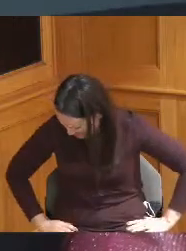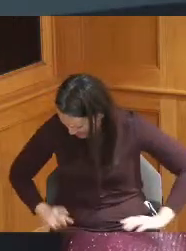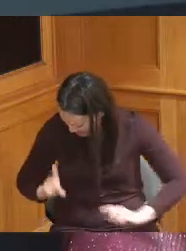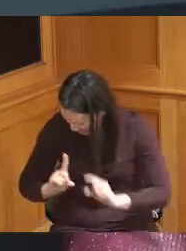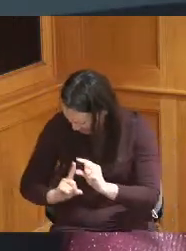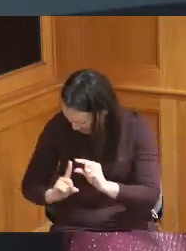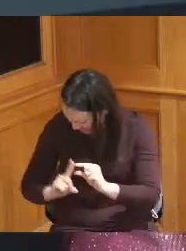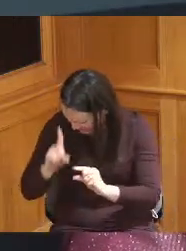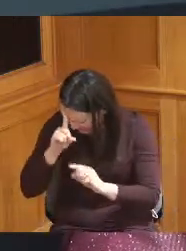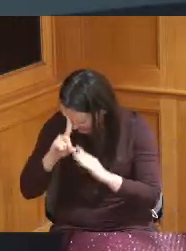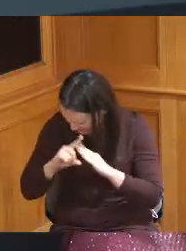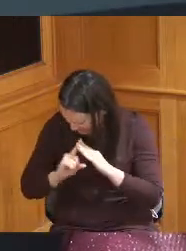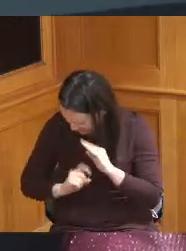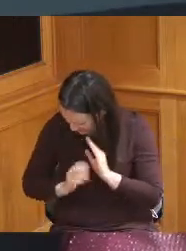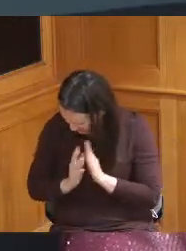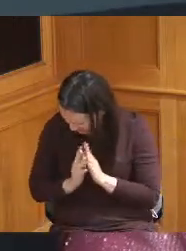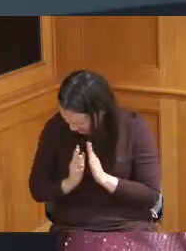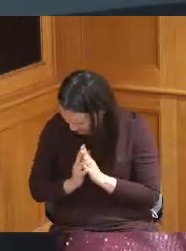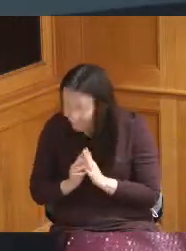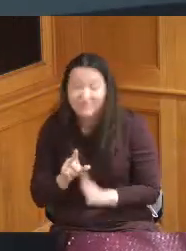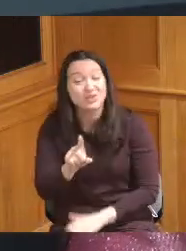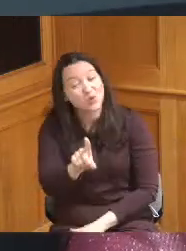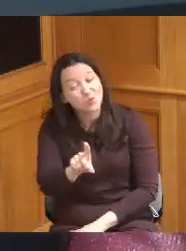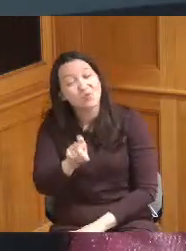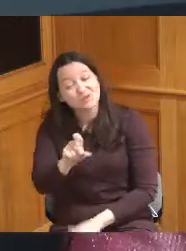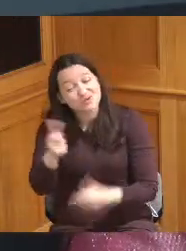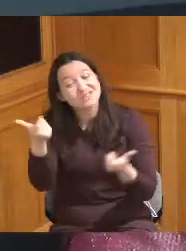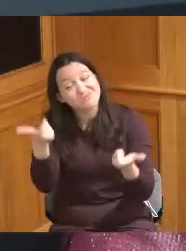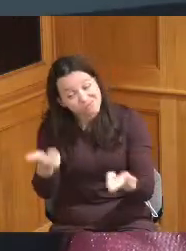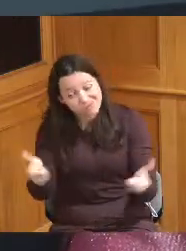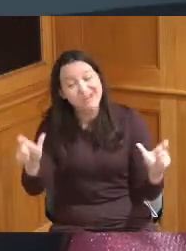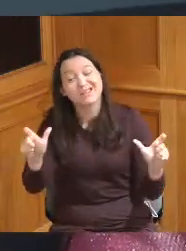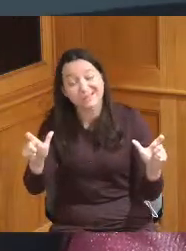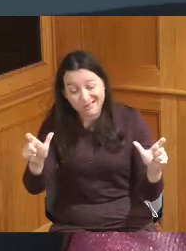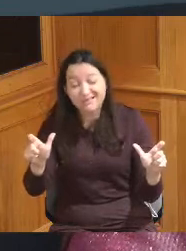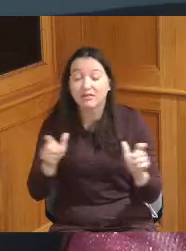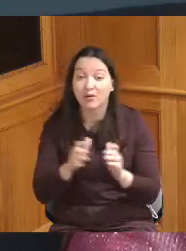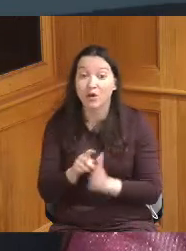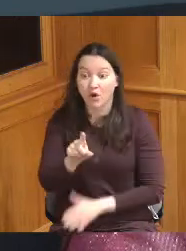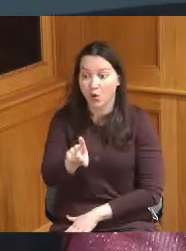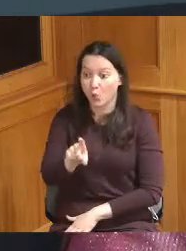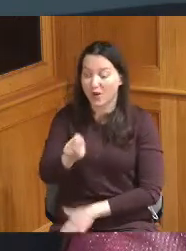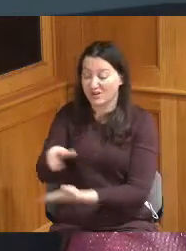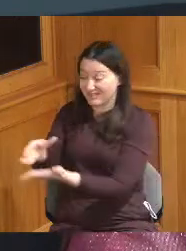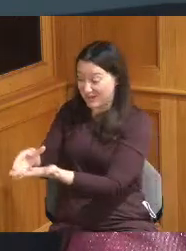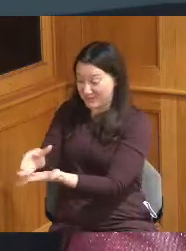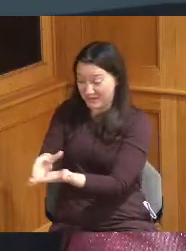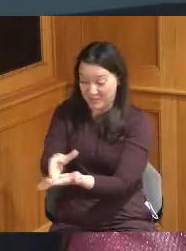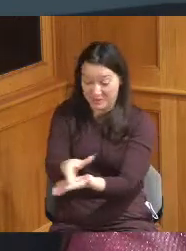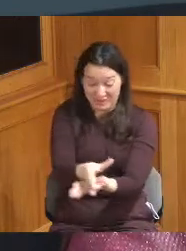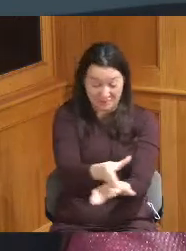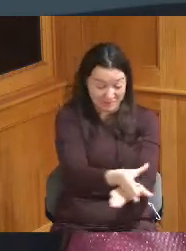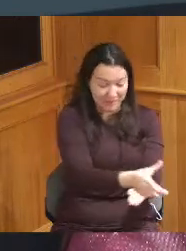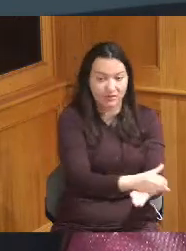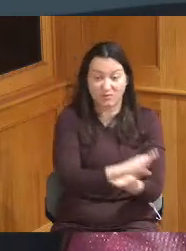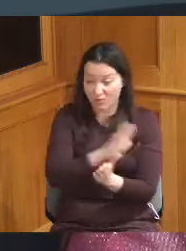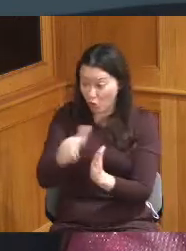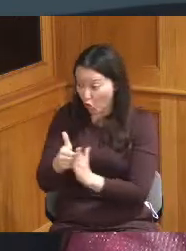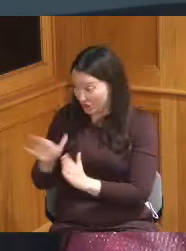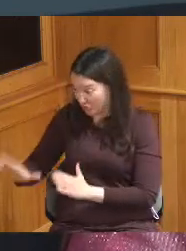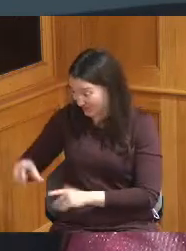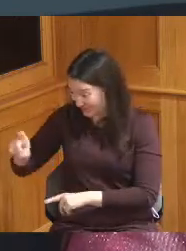word. From 100 is big anyway. So to have 100th stop that met all the needs of